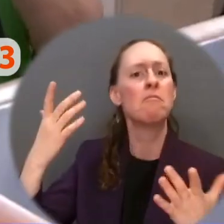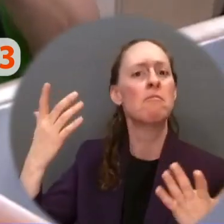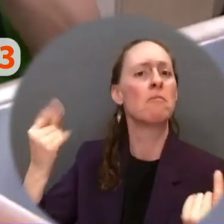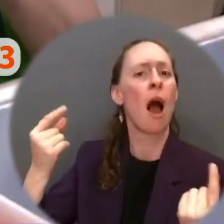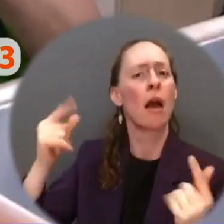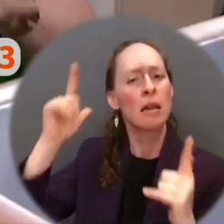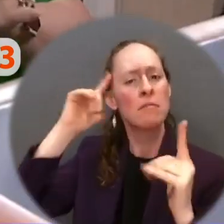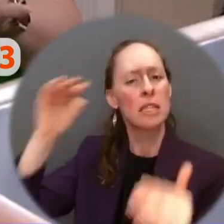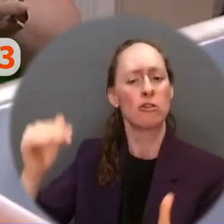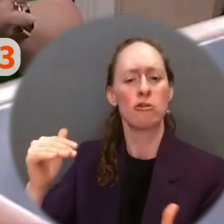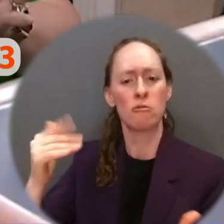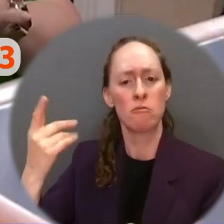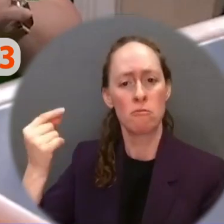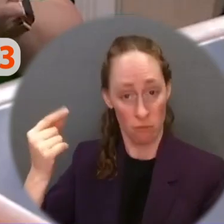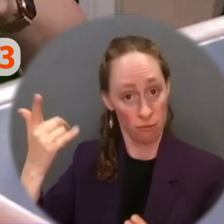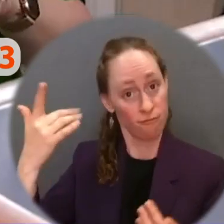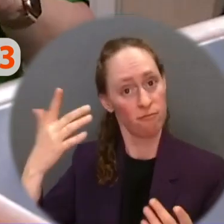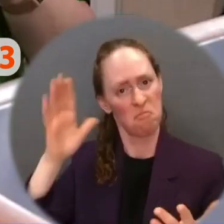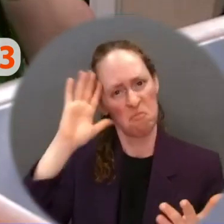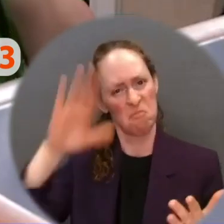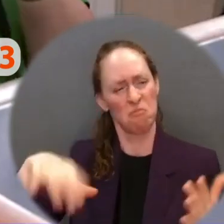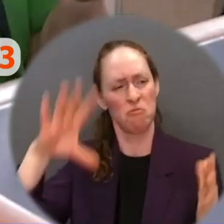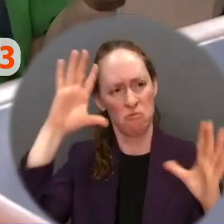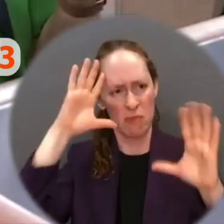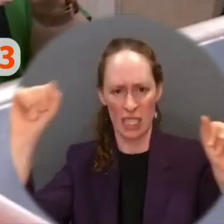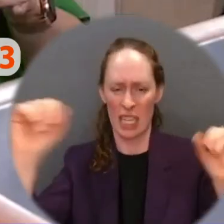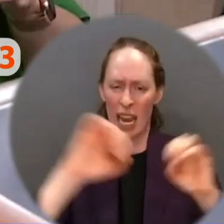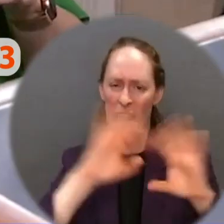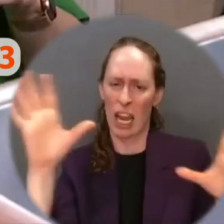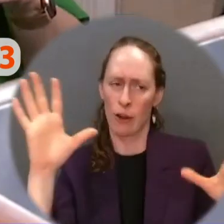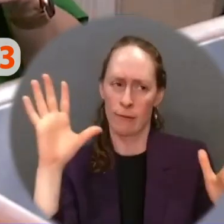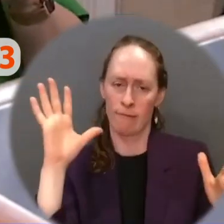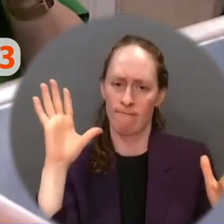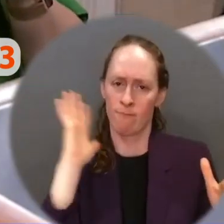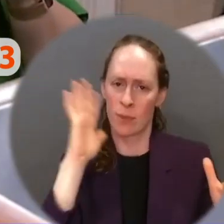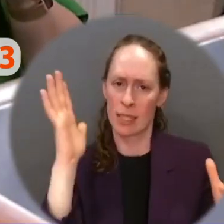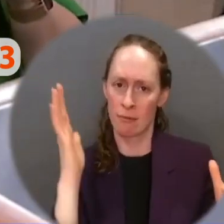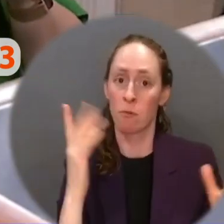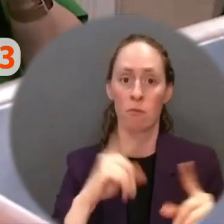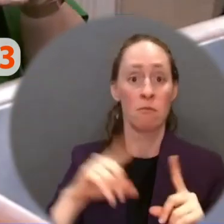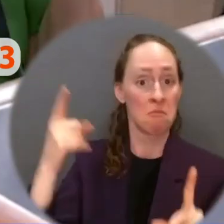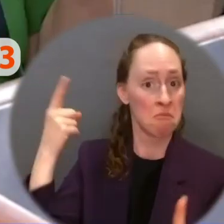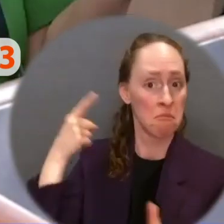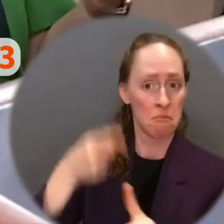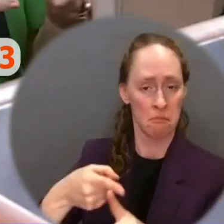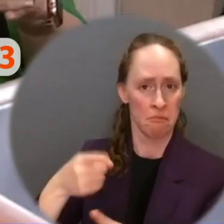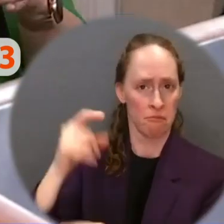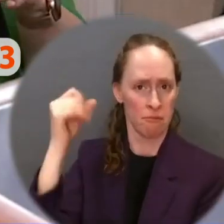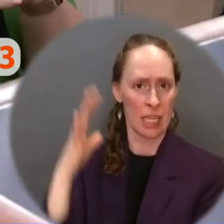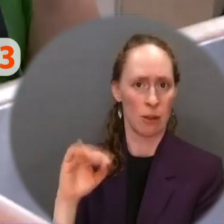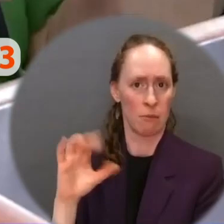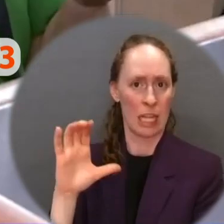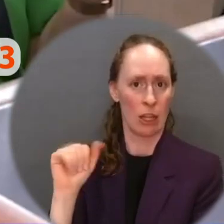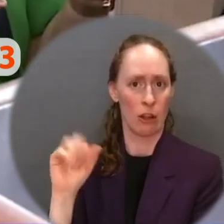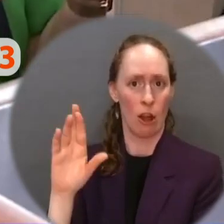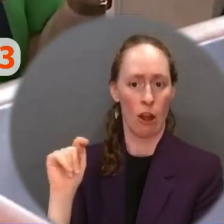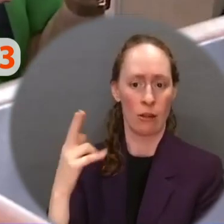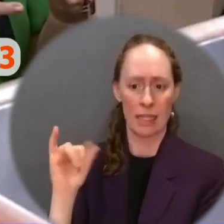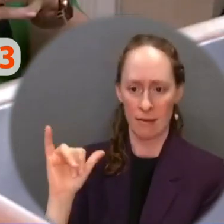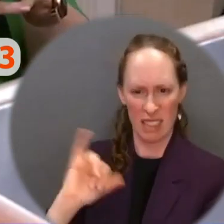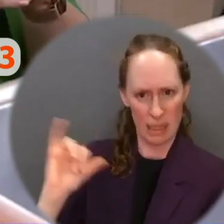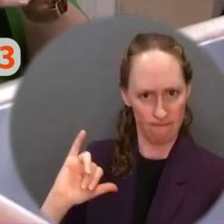articulated. Speaker McCarthy has as well. Do you expect that there will be some form of trying to move the